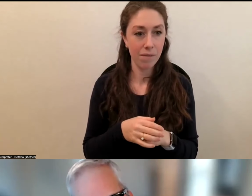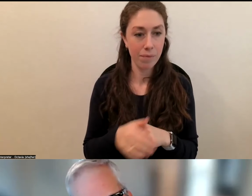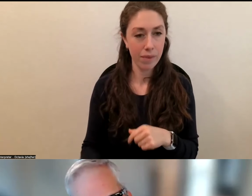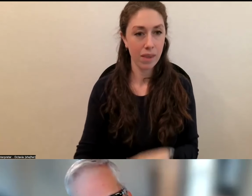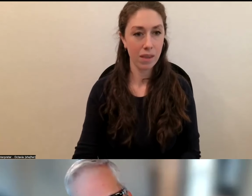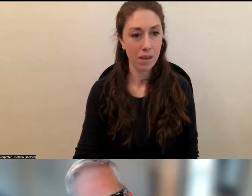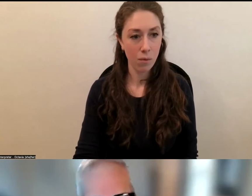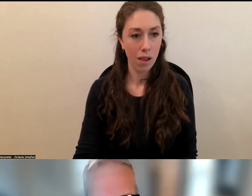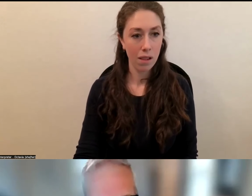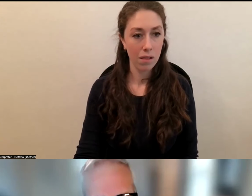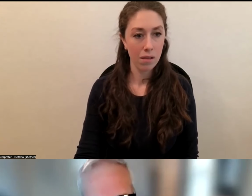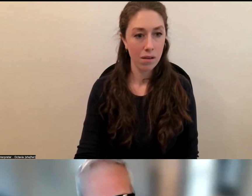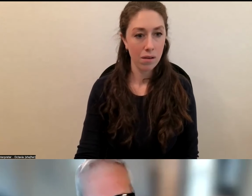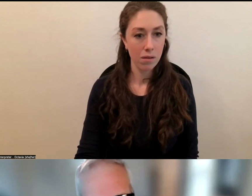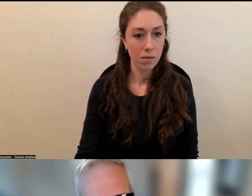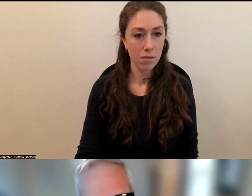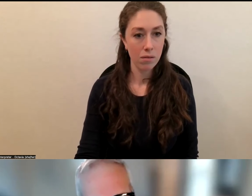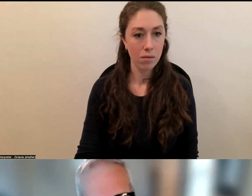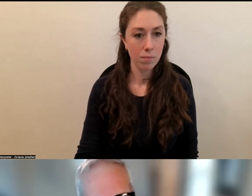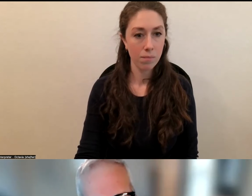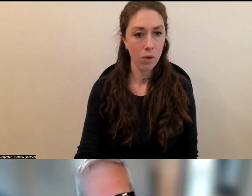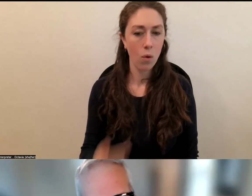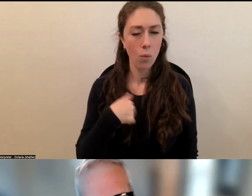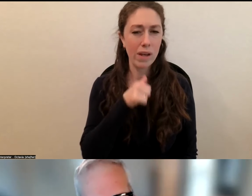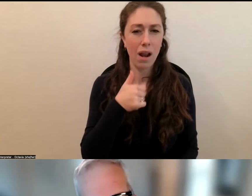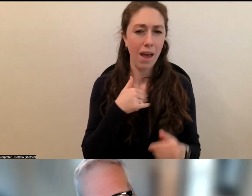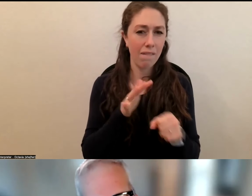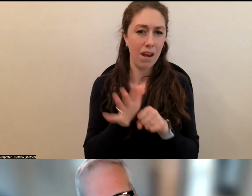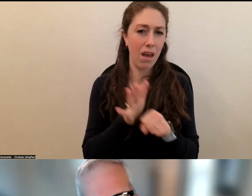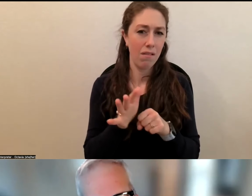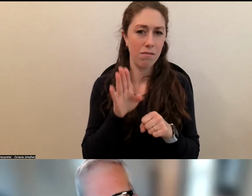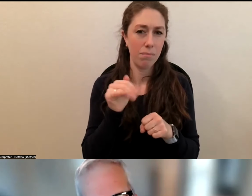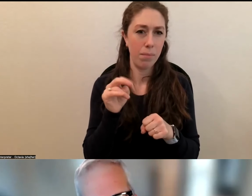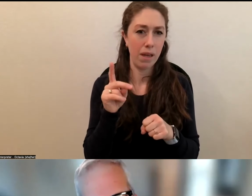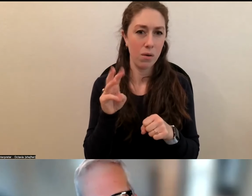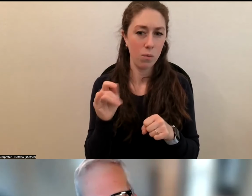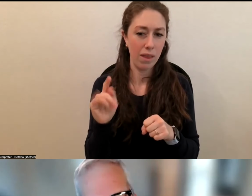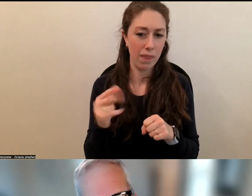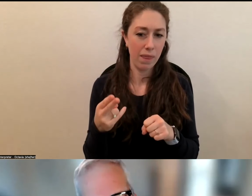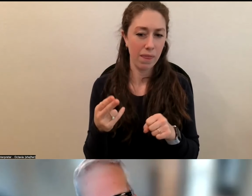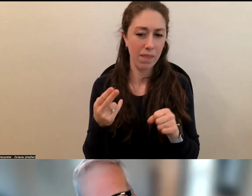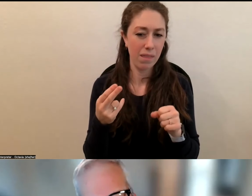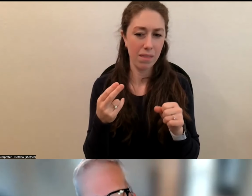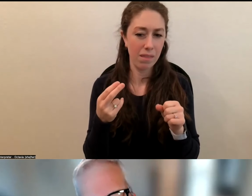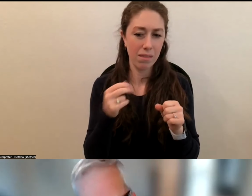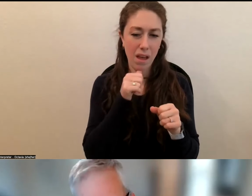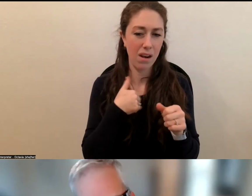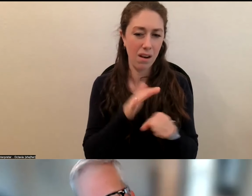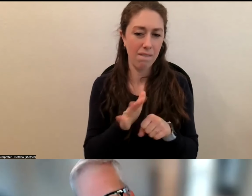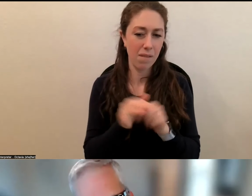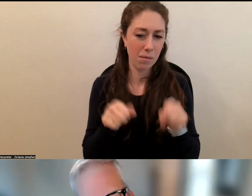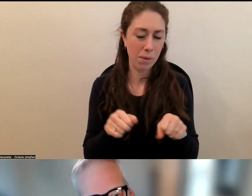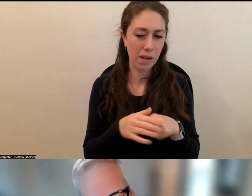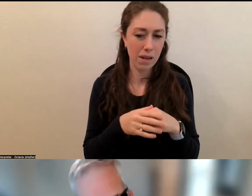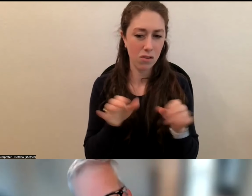we didn't have enough bandwidth to wind up letting our community members that didn't have cable TV, because this community media